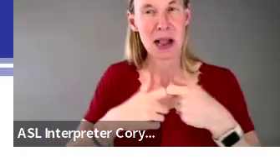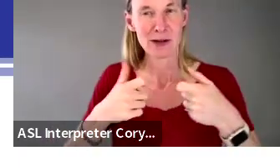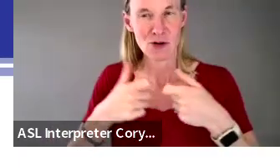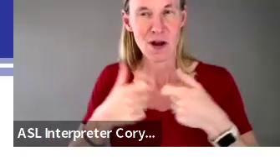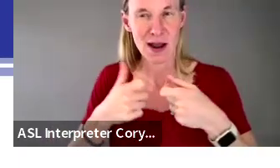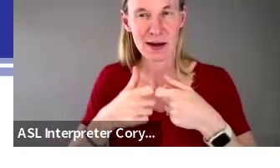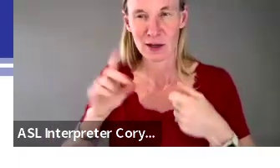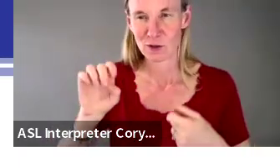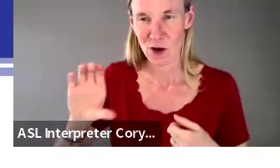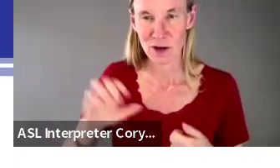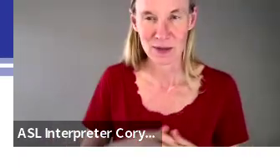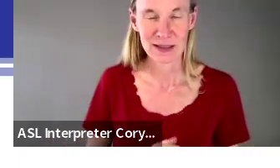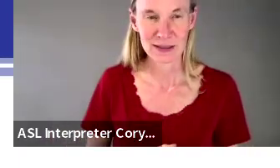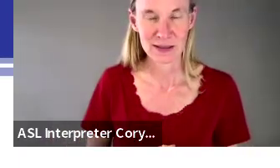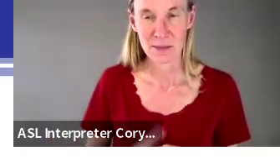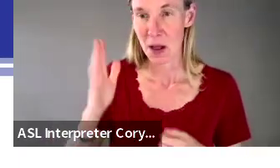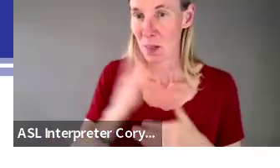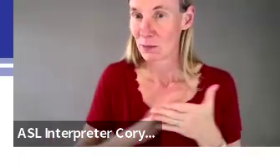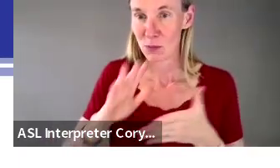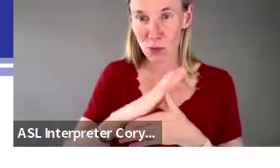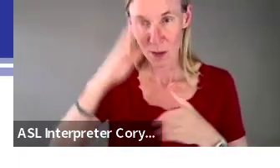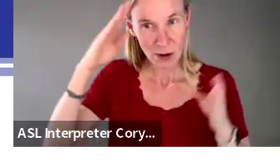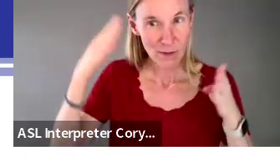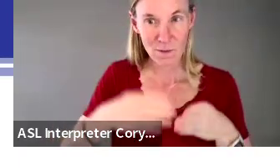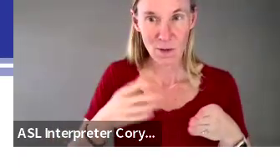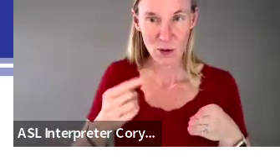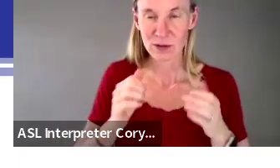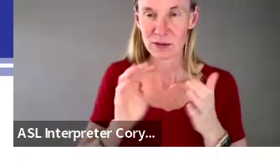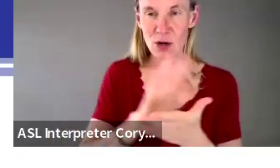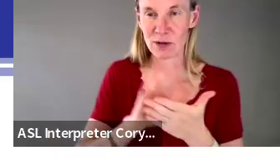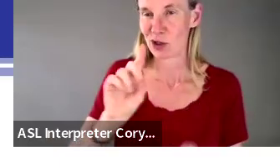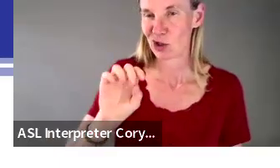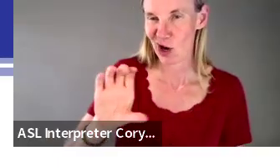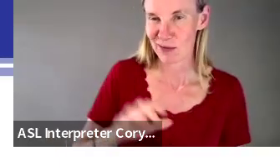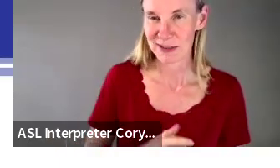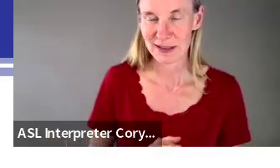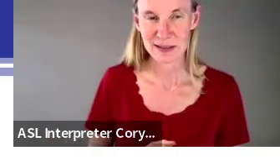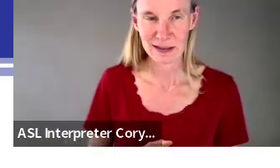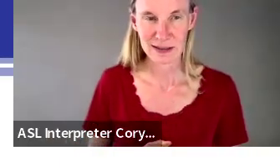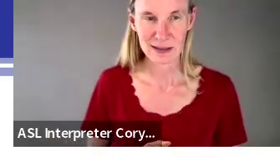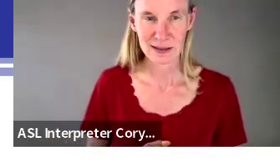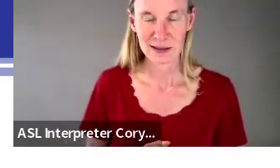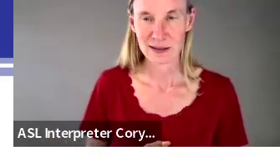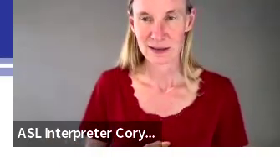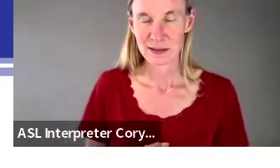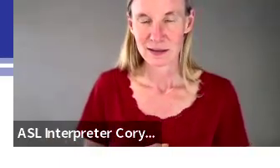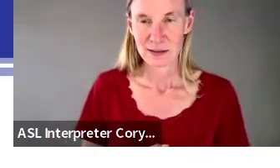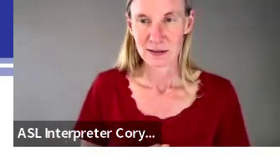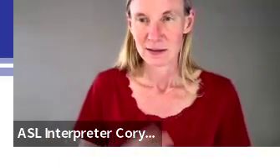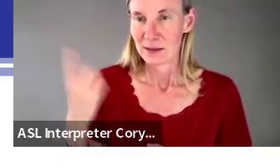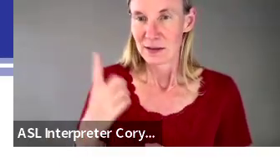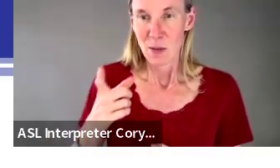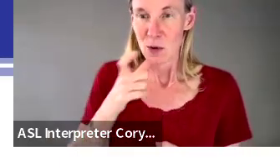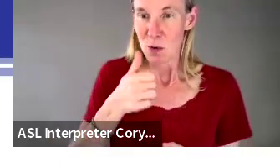documents, but their primary role is with documents. So somebody who's a web